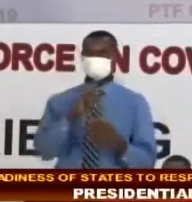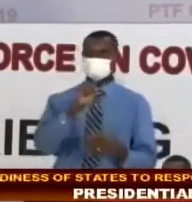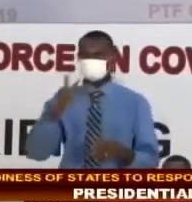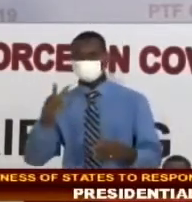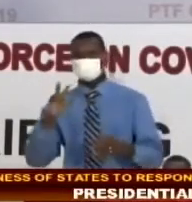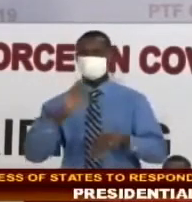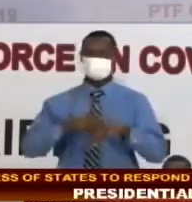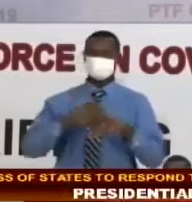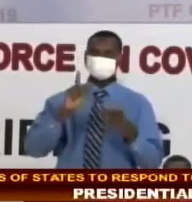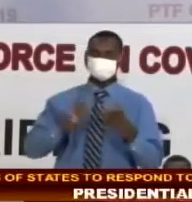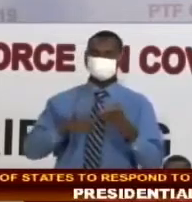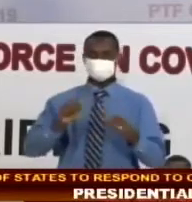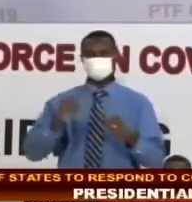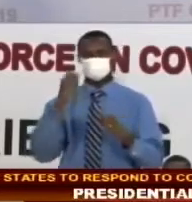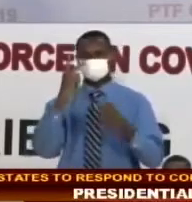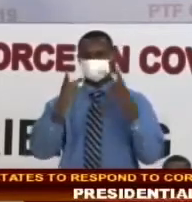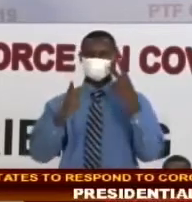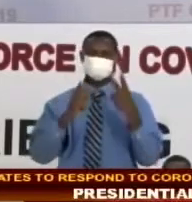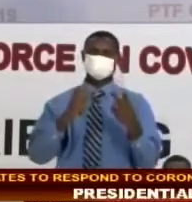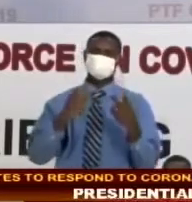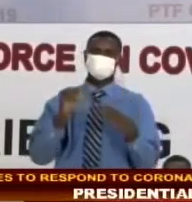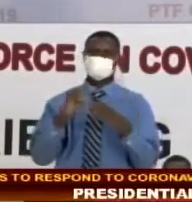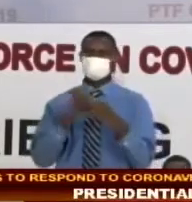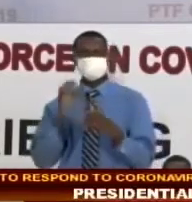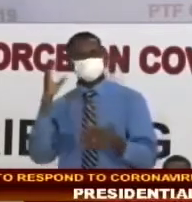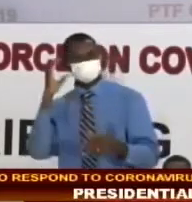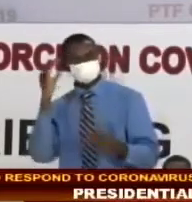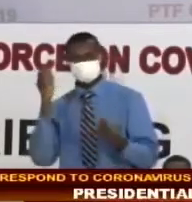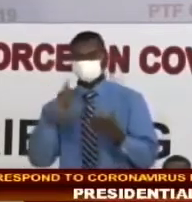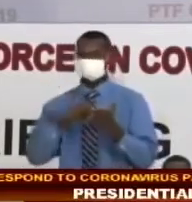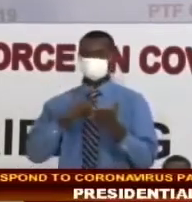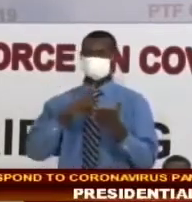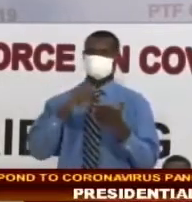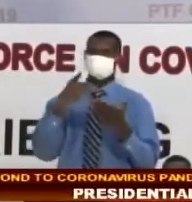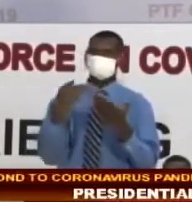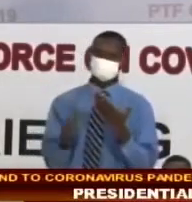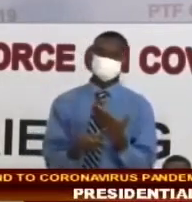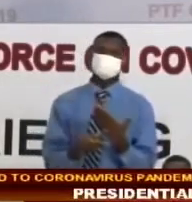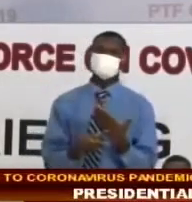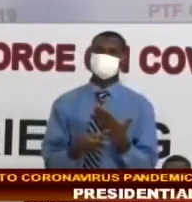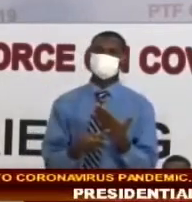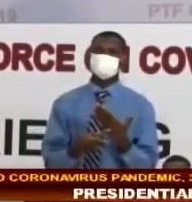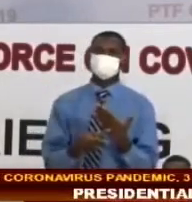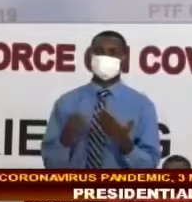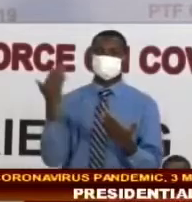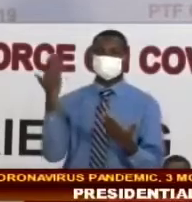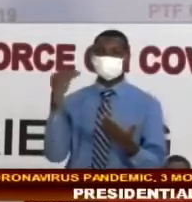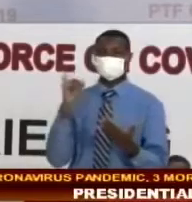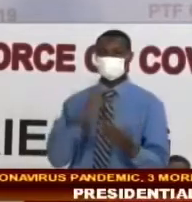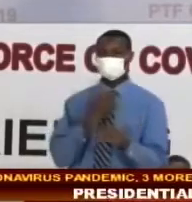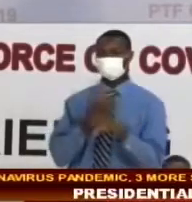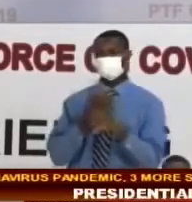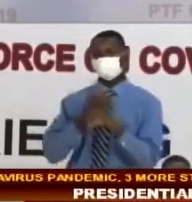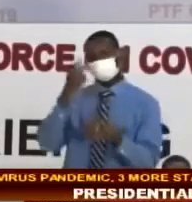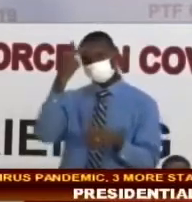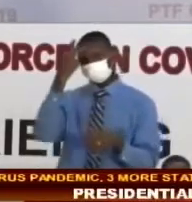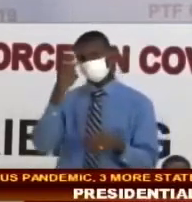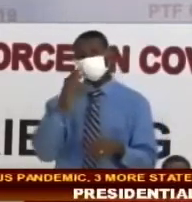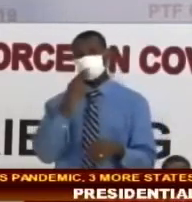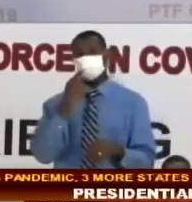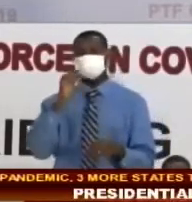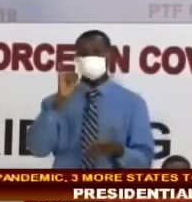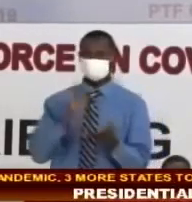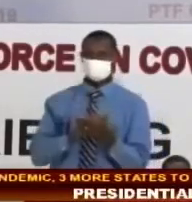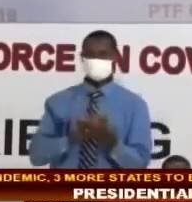access that. And when I first made my presentation, I appealed to parents that this is important, that they